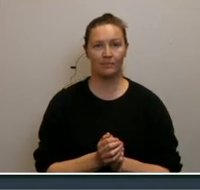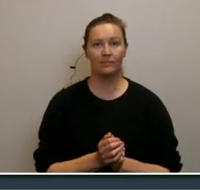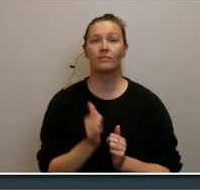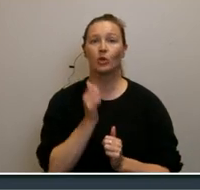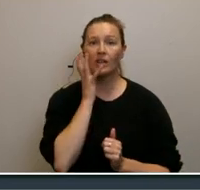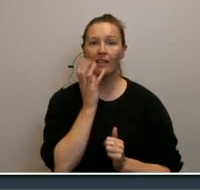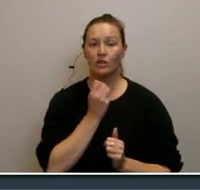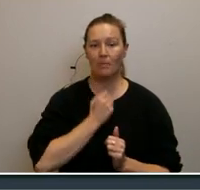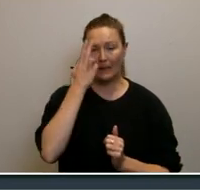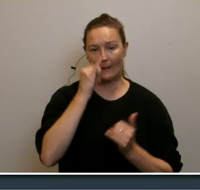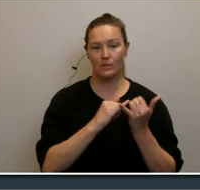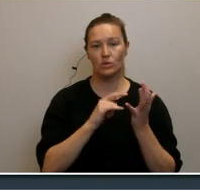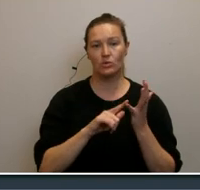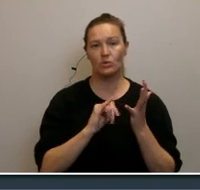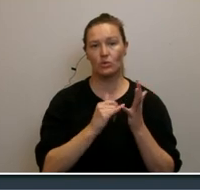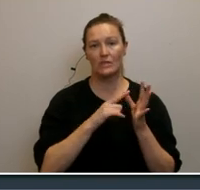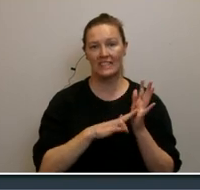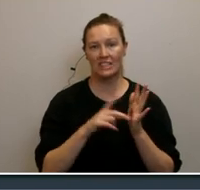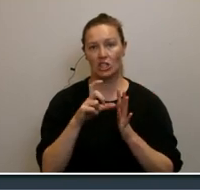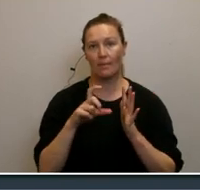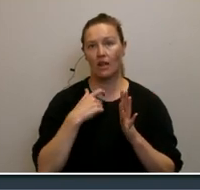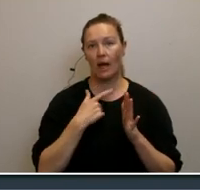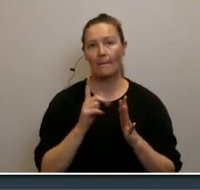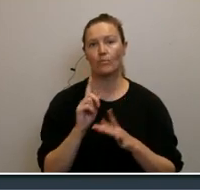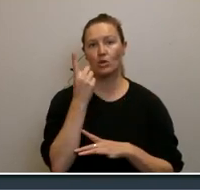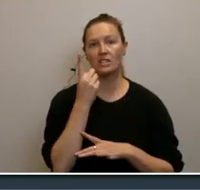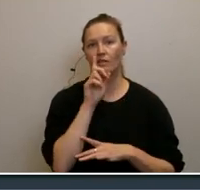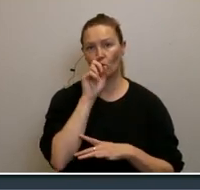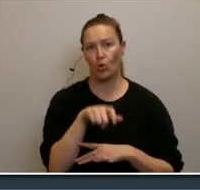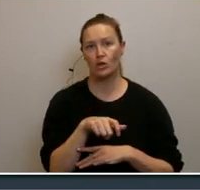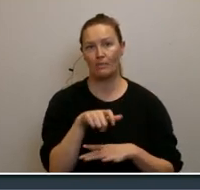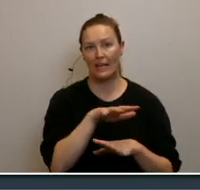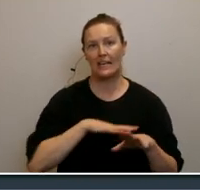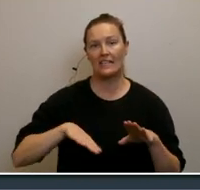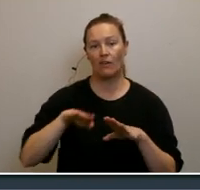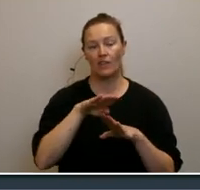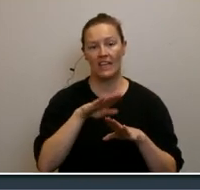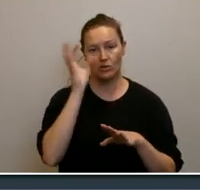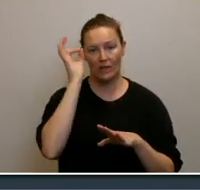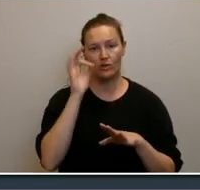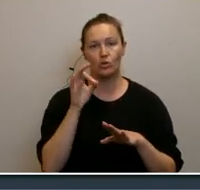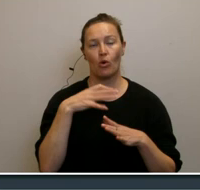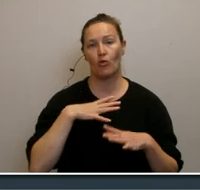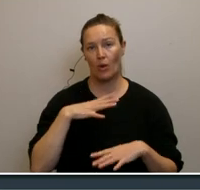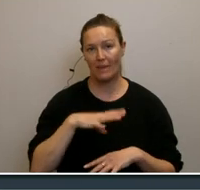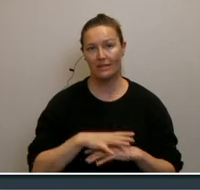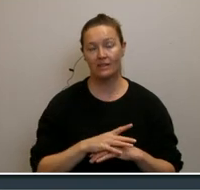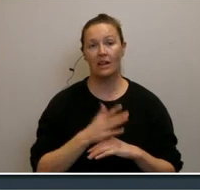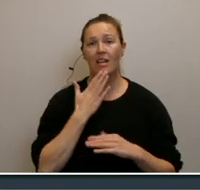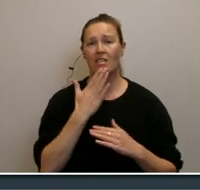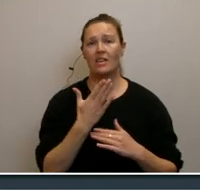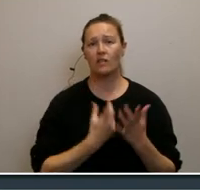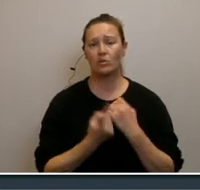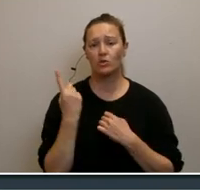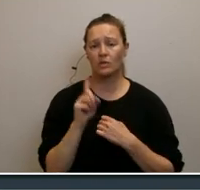Good afternoon. My name's Susan Chappell, and I'm president of the Hawke's Bay branch of National Council of Women. I'd like to thank you for this opportunity